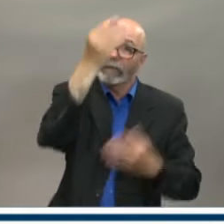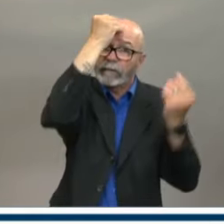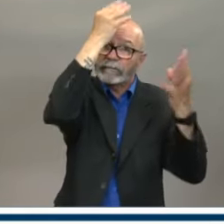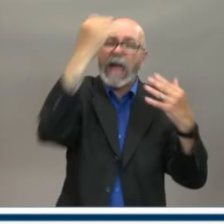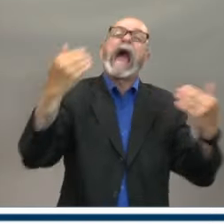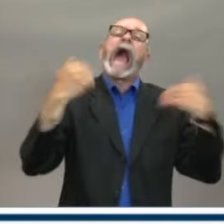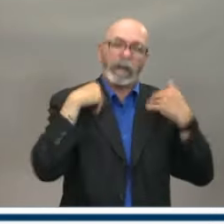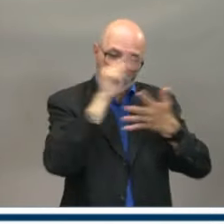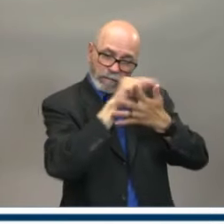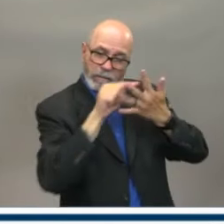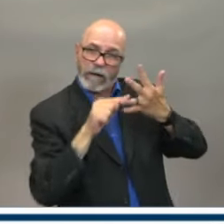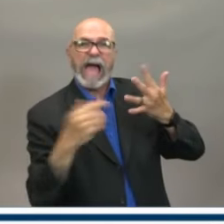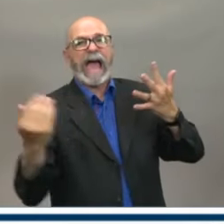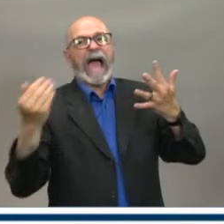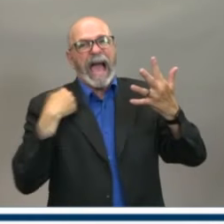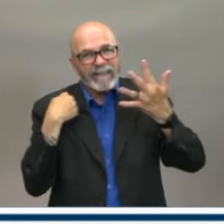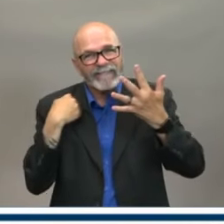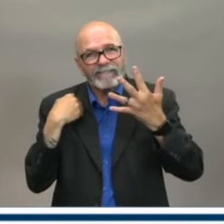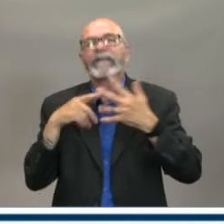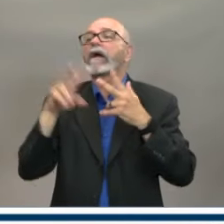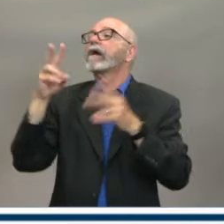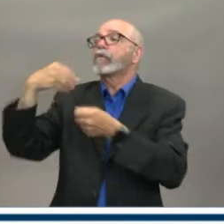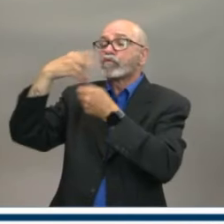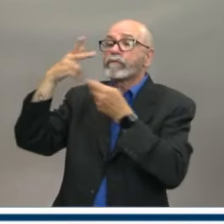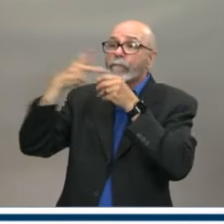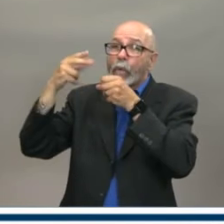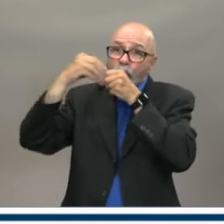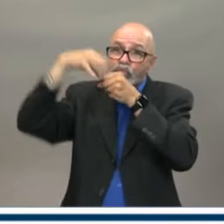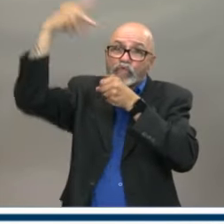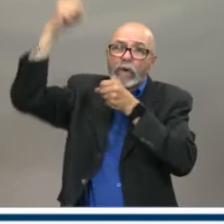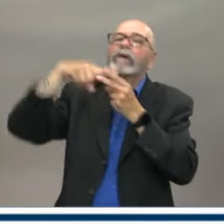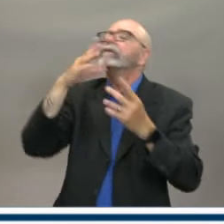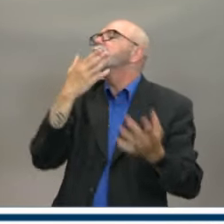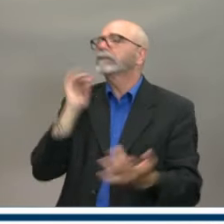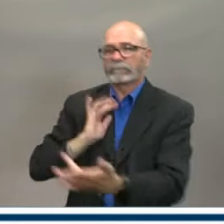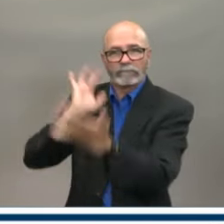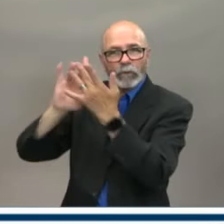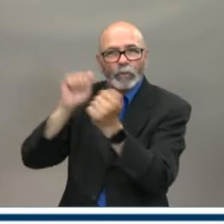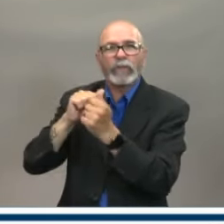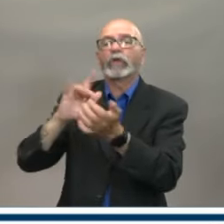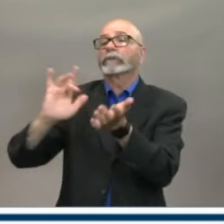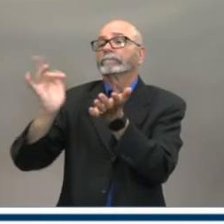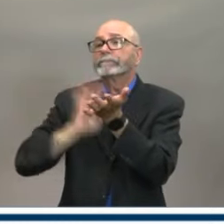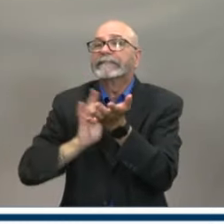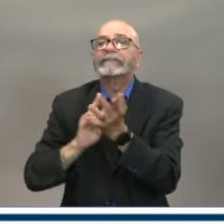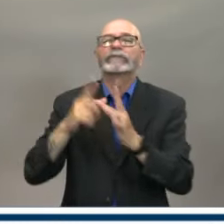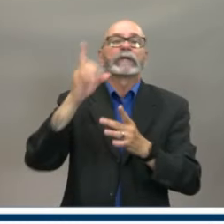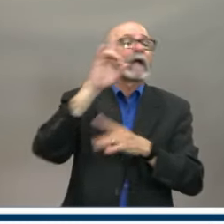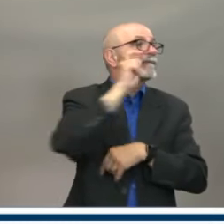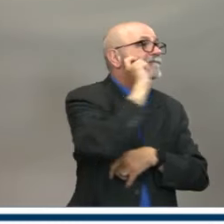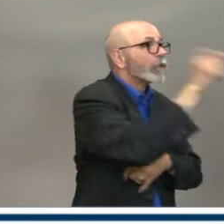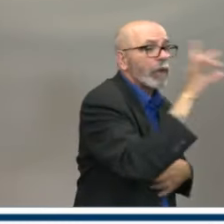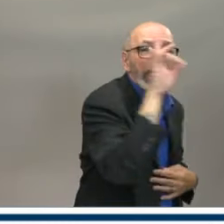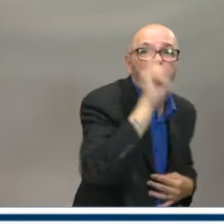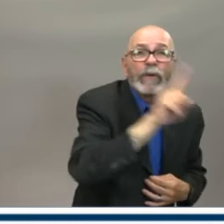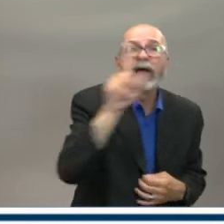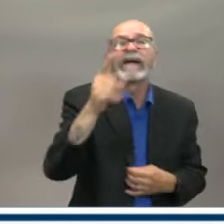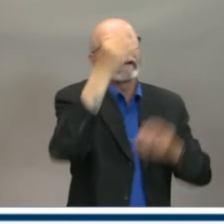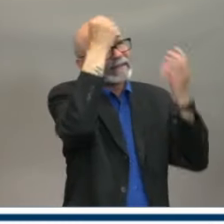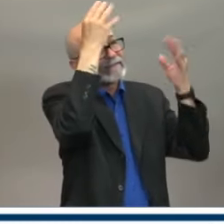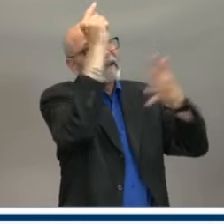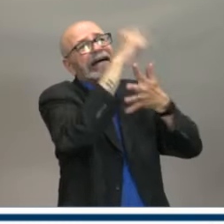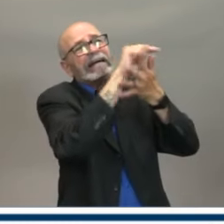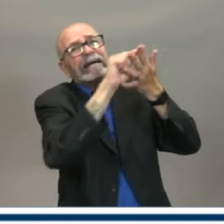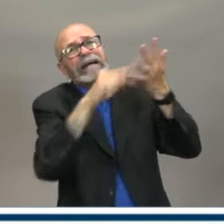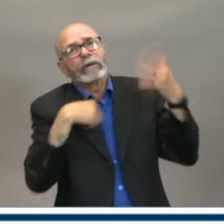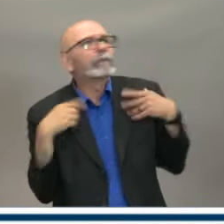can talk with your doctor, pharmacist, or other healthcare provider. Calling 811 it can connect you with services and